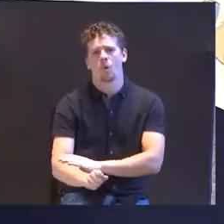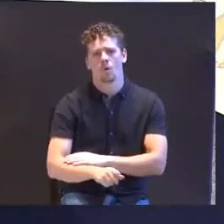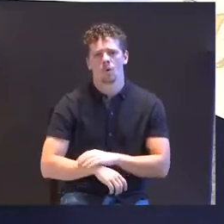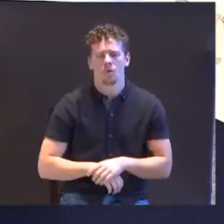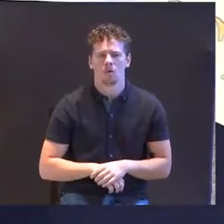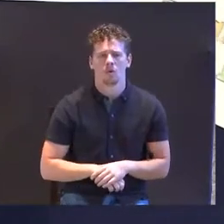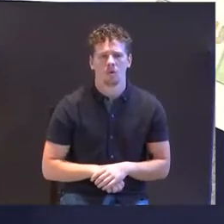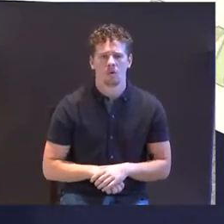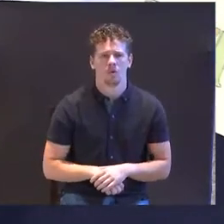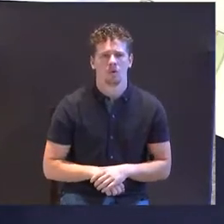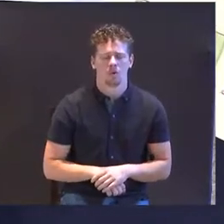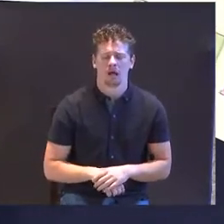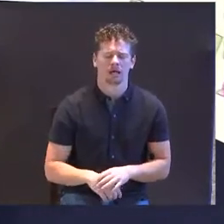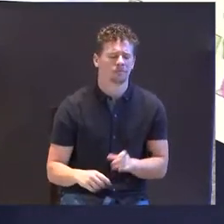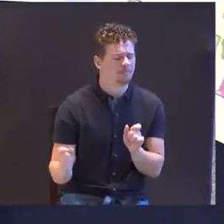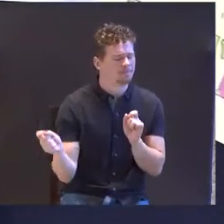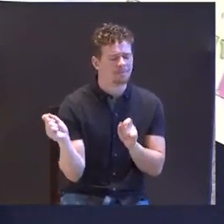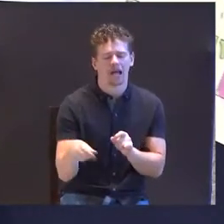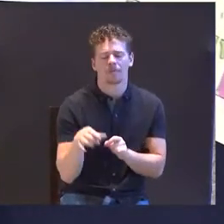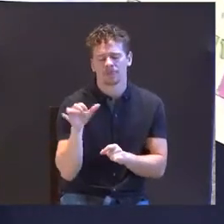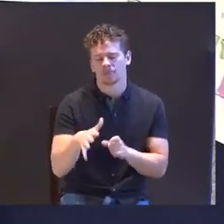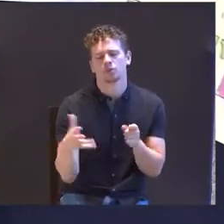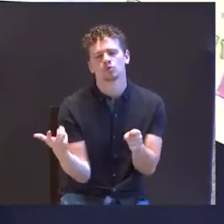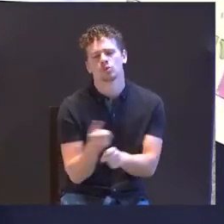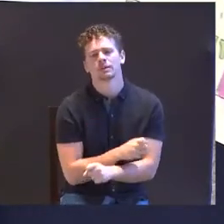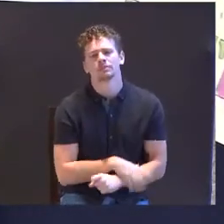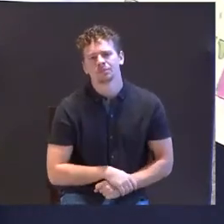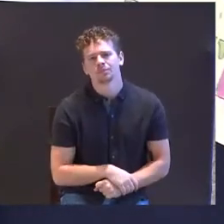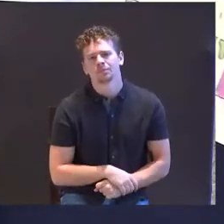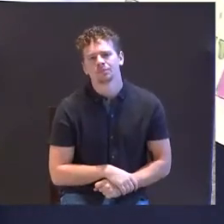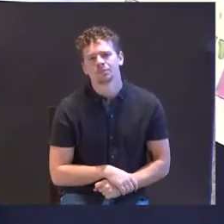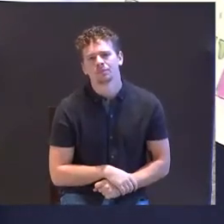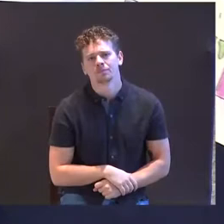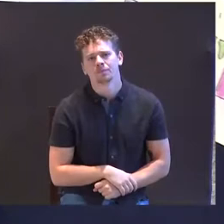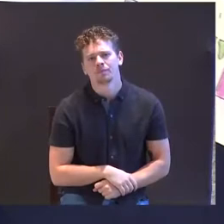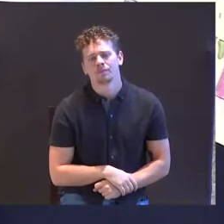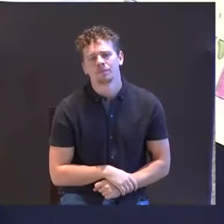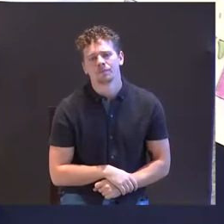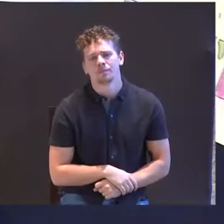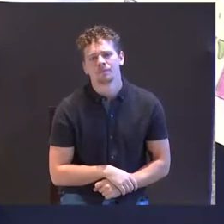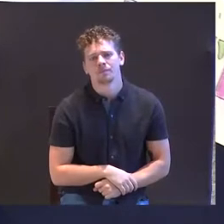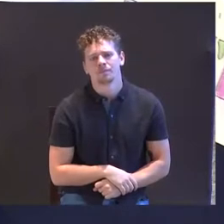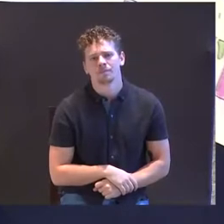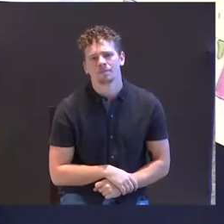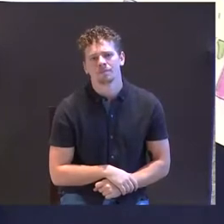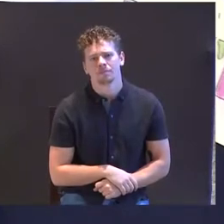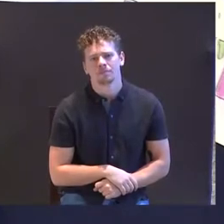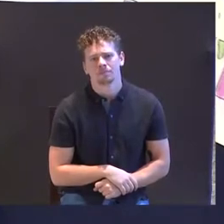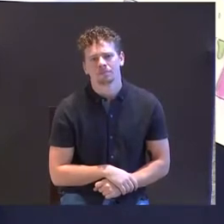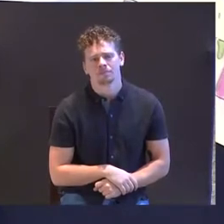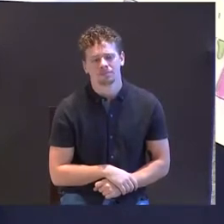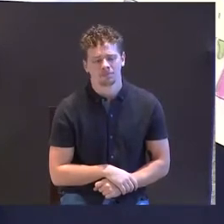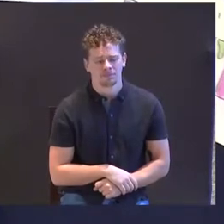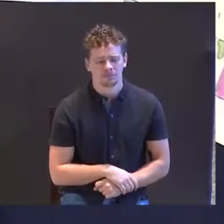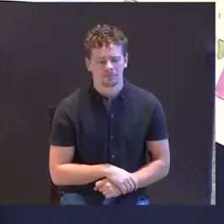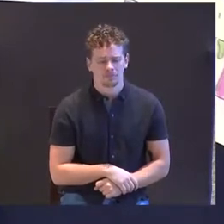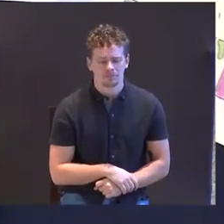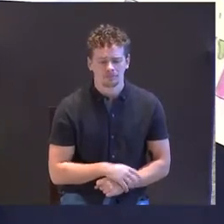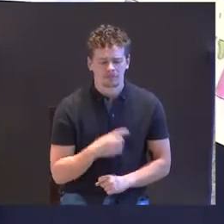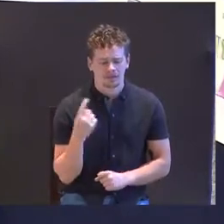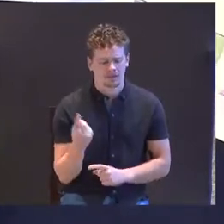Yes, it was a win in that respect. Someone, In fact,